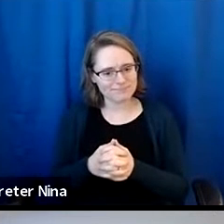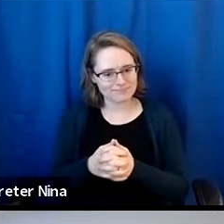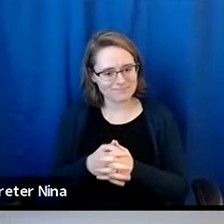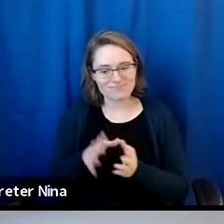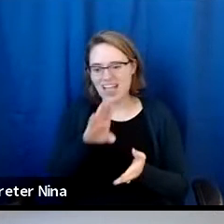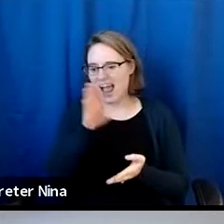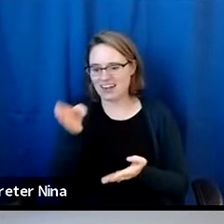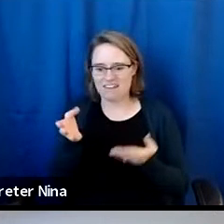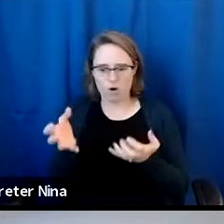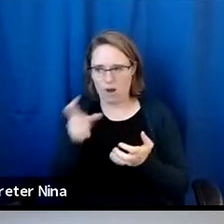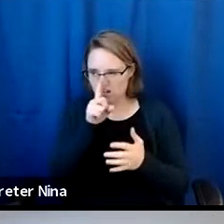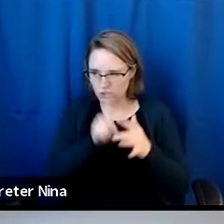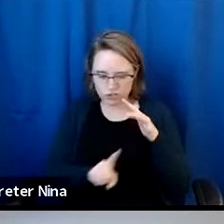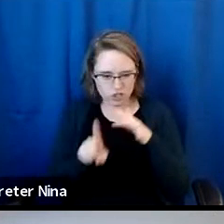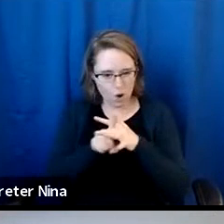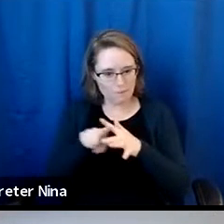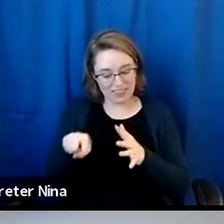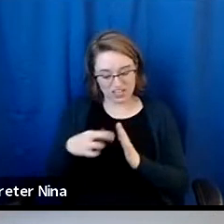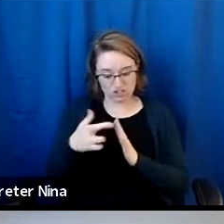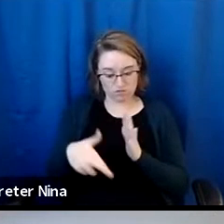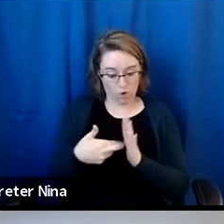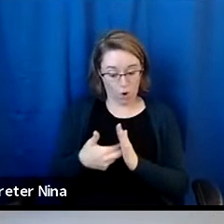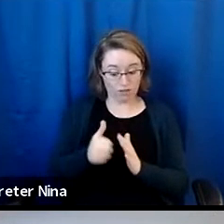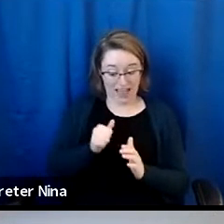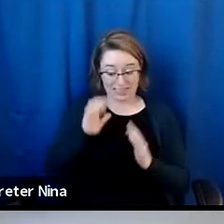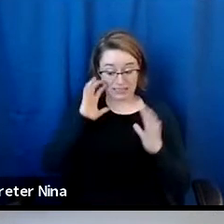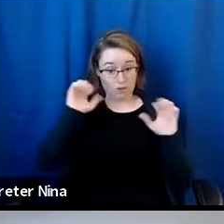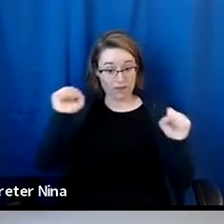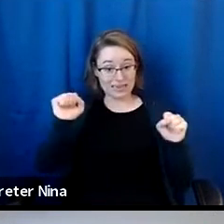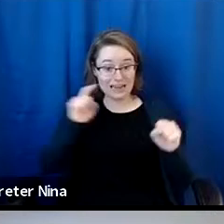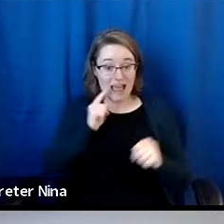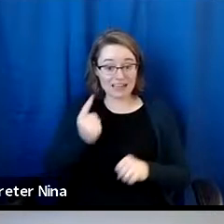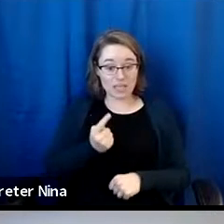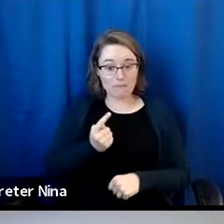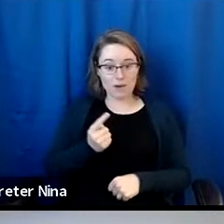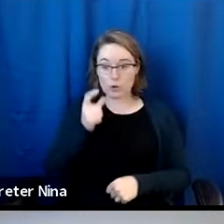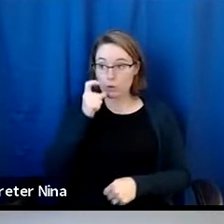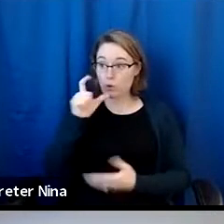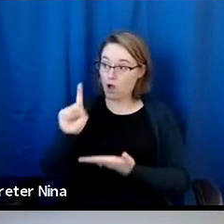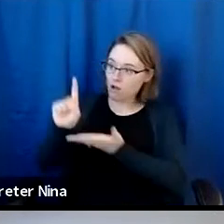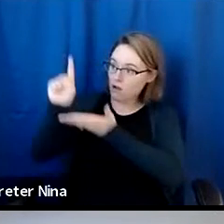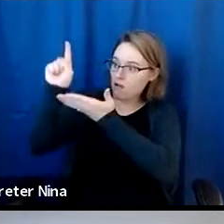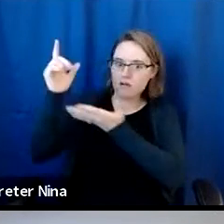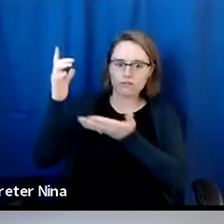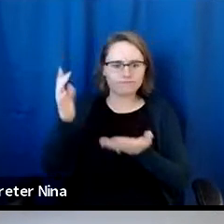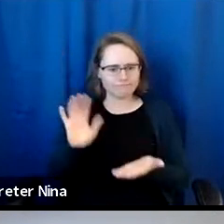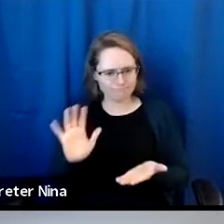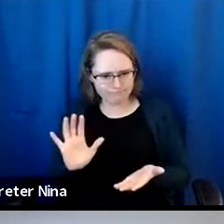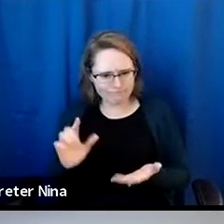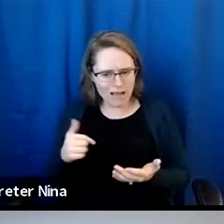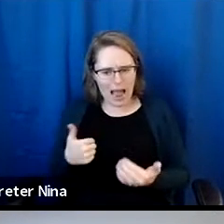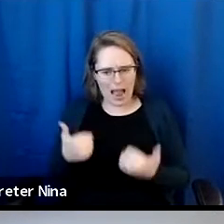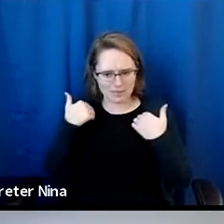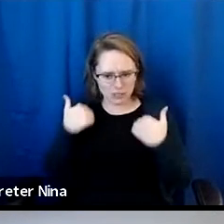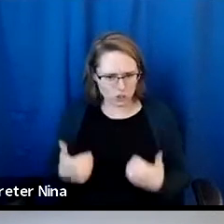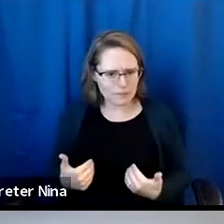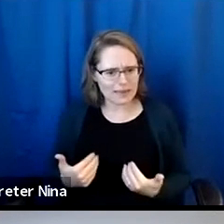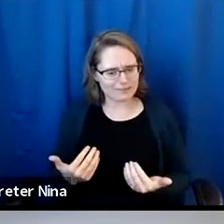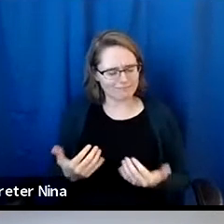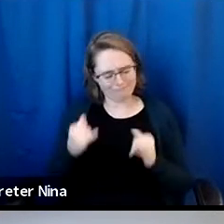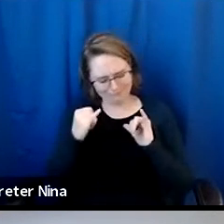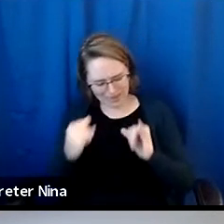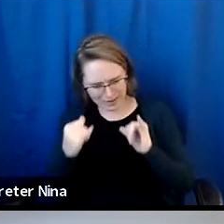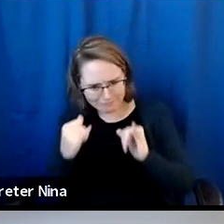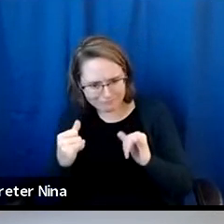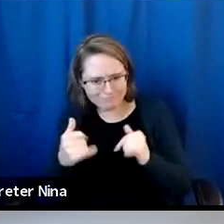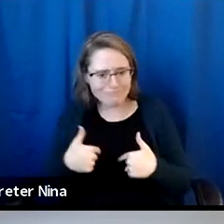want to show up in this role as president as someone who is on a pedestal or untouchable. I'm real, I'm human, I'm just like you. I